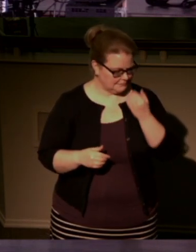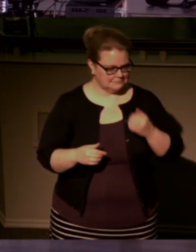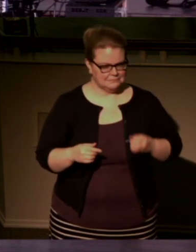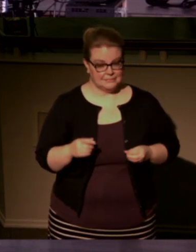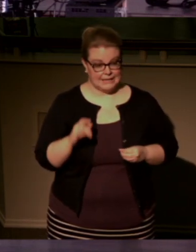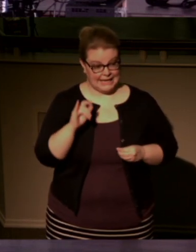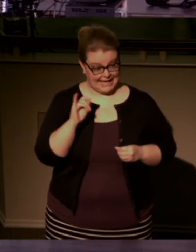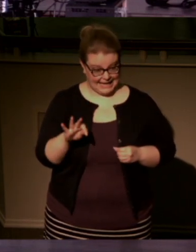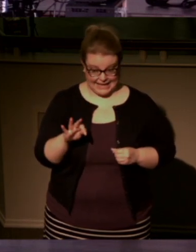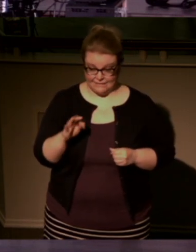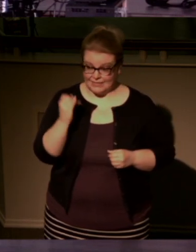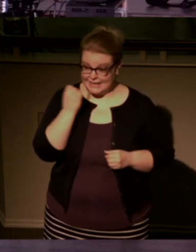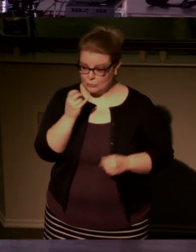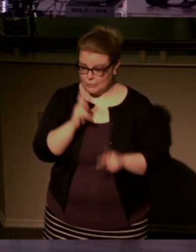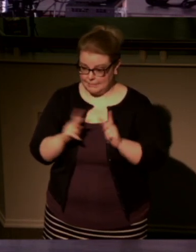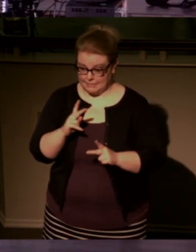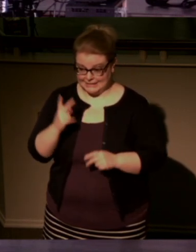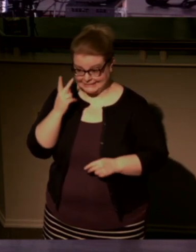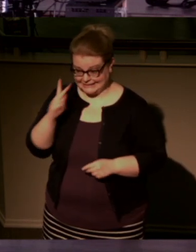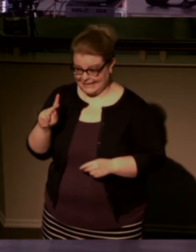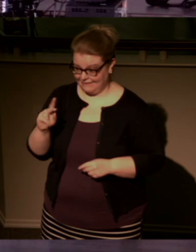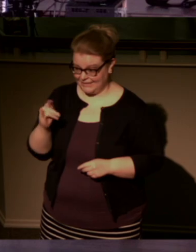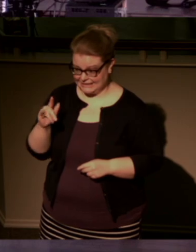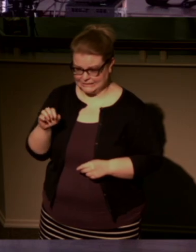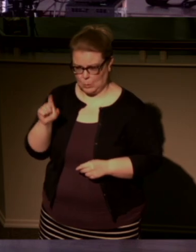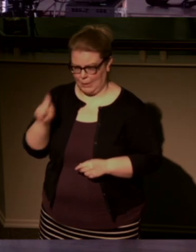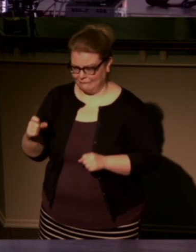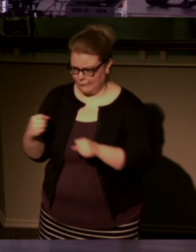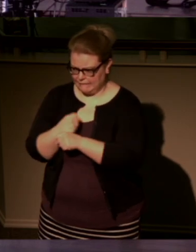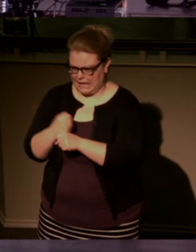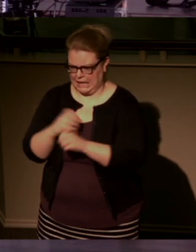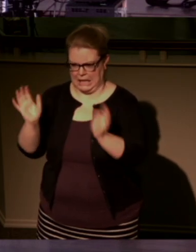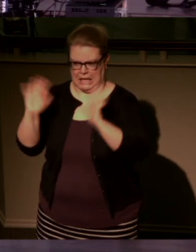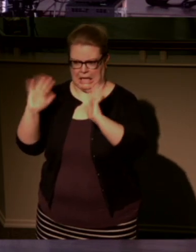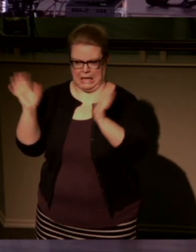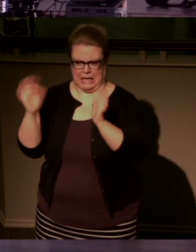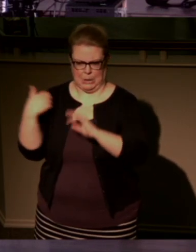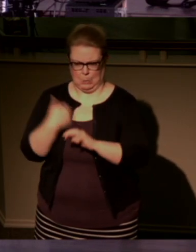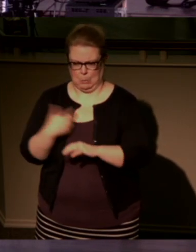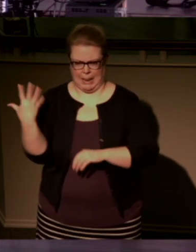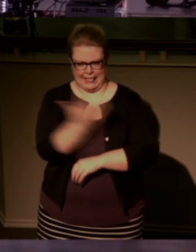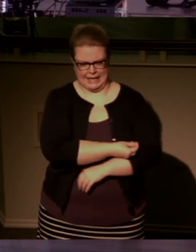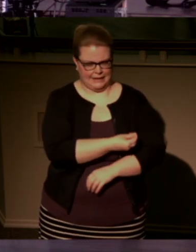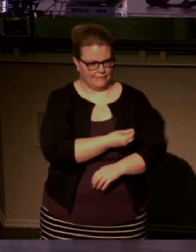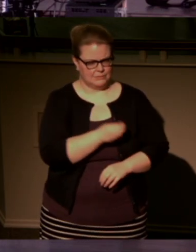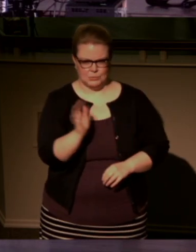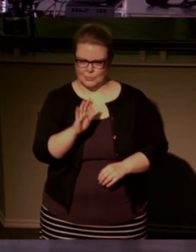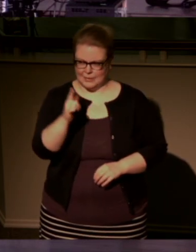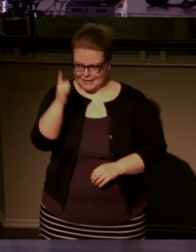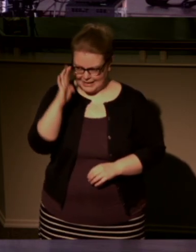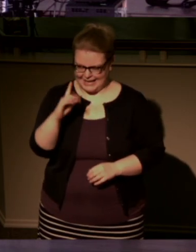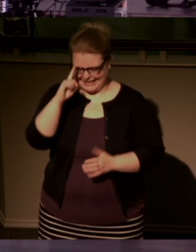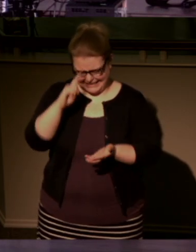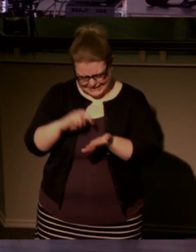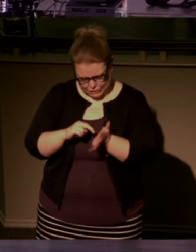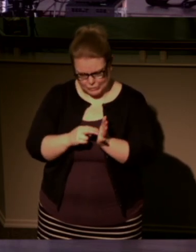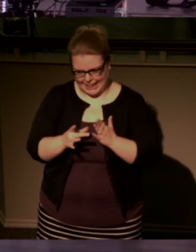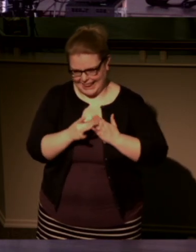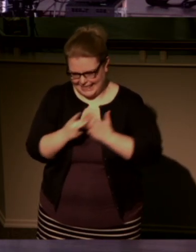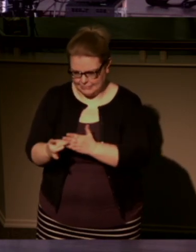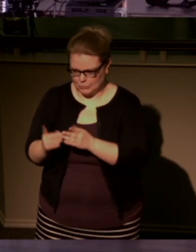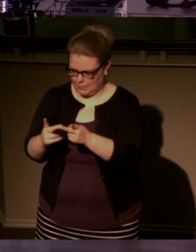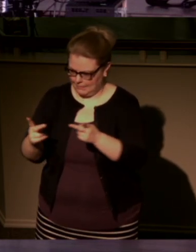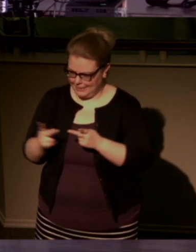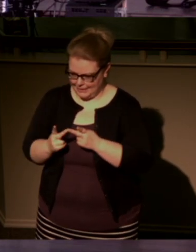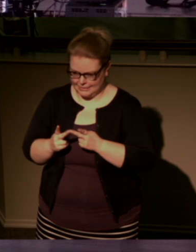suspects that if they meet war, they will turn around. And so God literally traps them for His purposes. And not